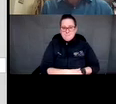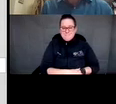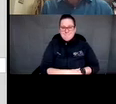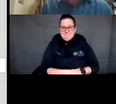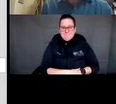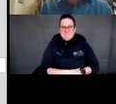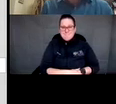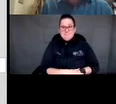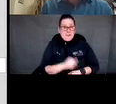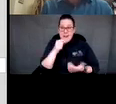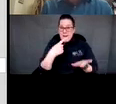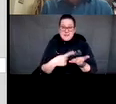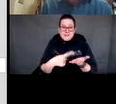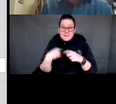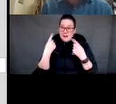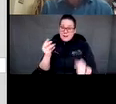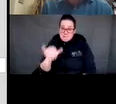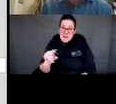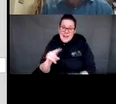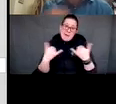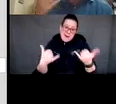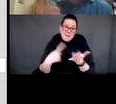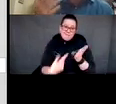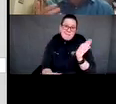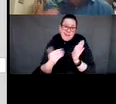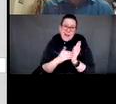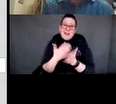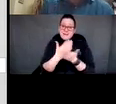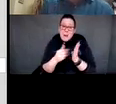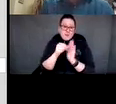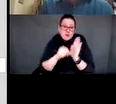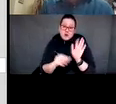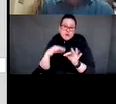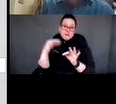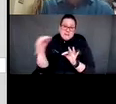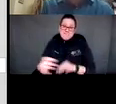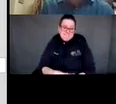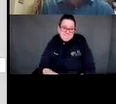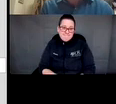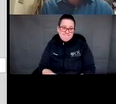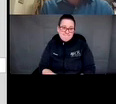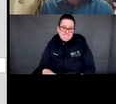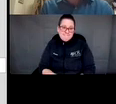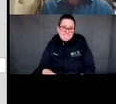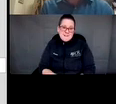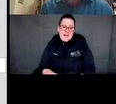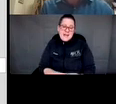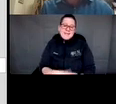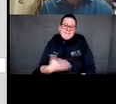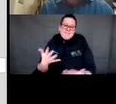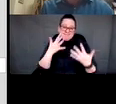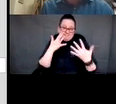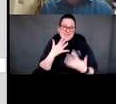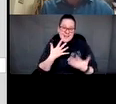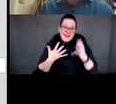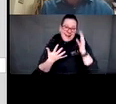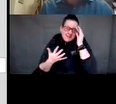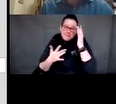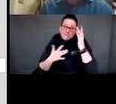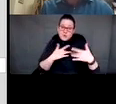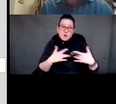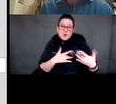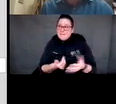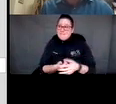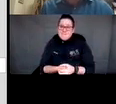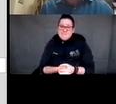conversation since May. We're having those conversations now. I will be completely gray if that continues at this point, but it's really worrisome that, you know, not only